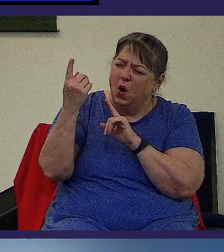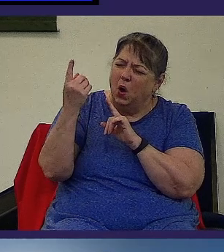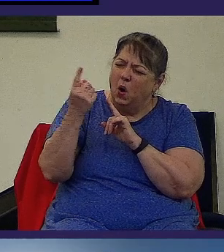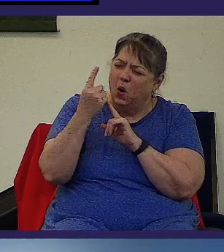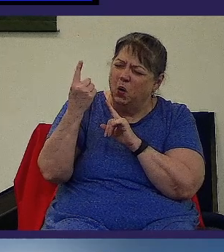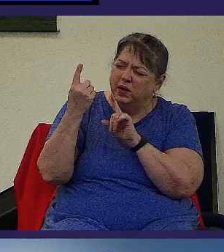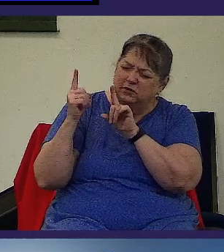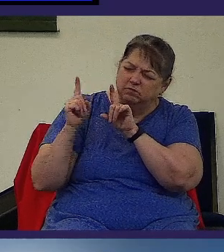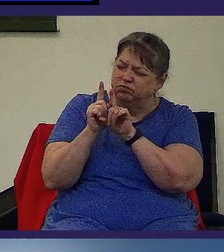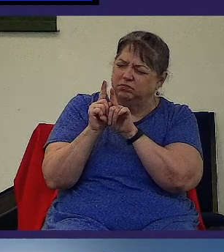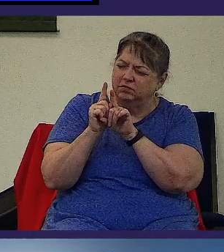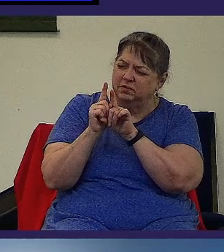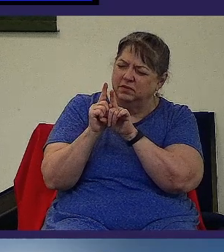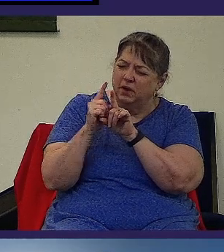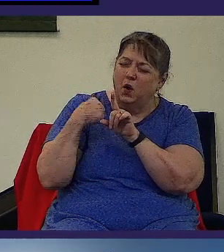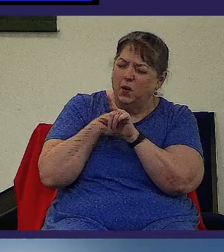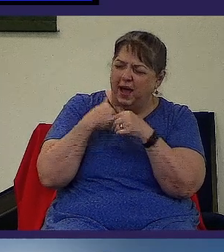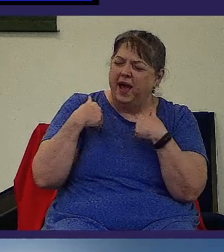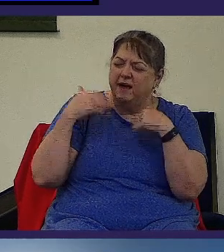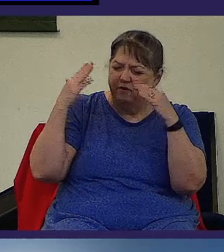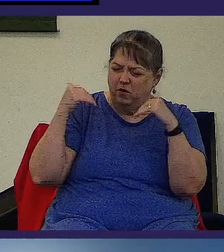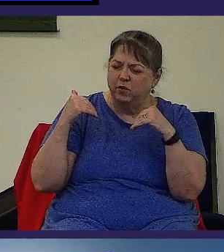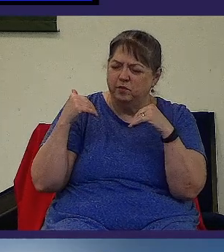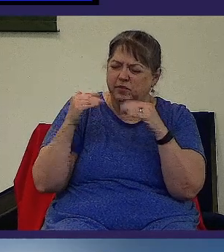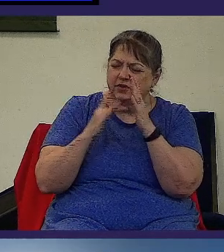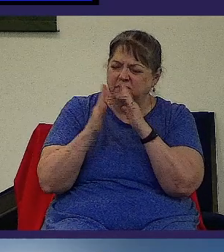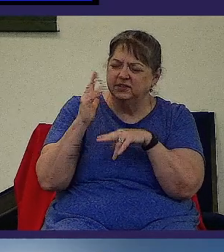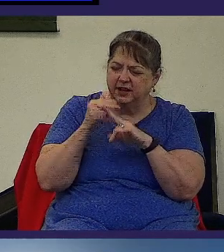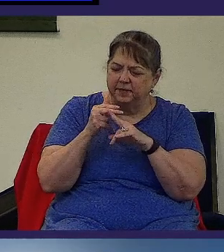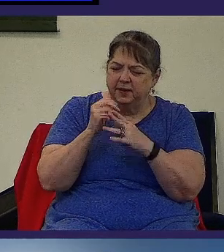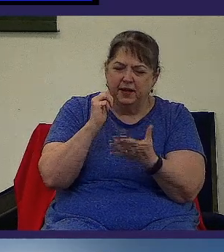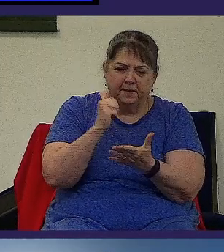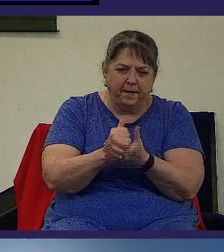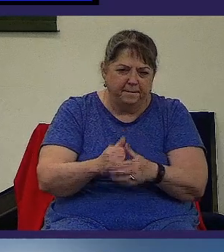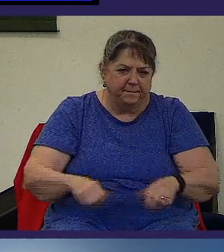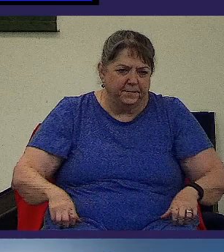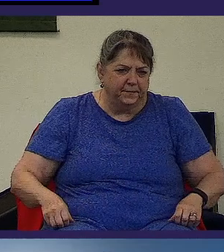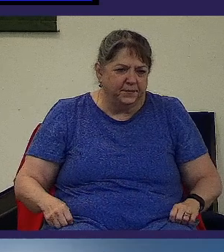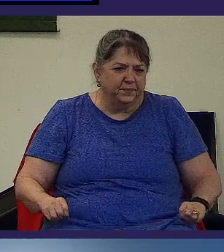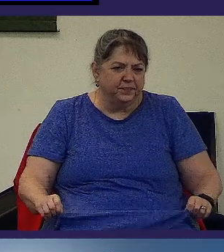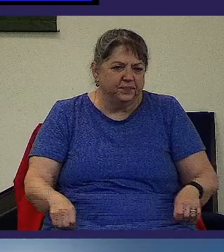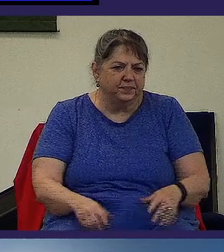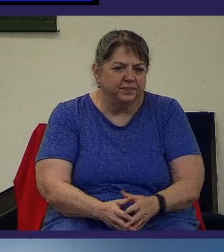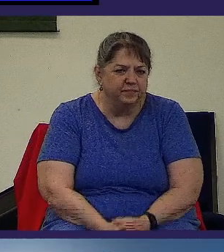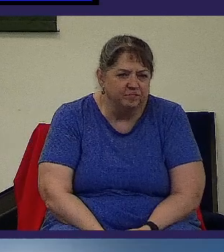we praise you in jesus name amen amen